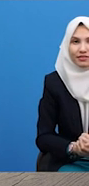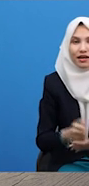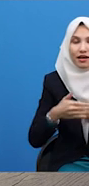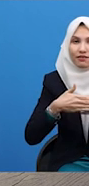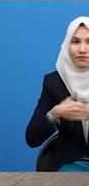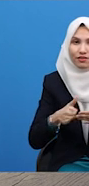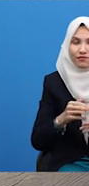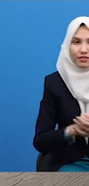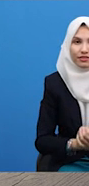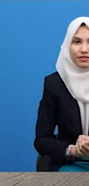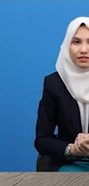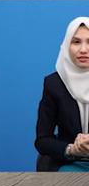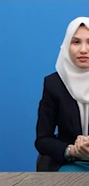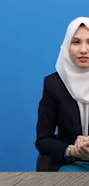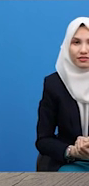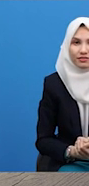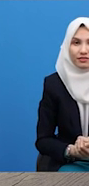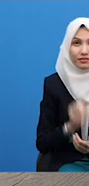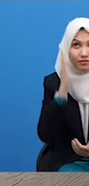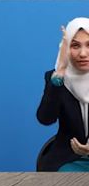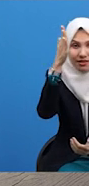further consideration,